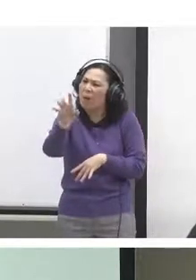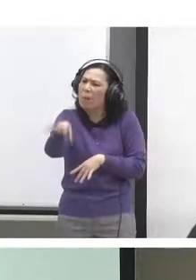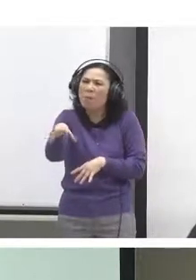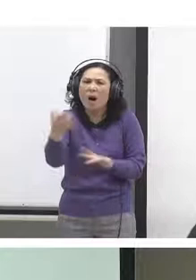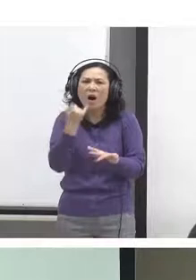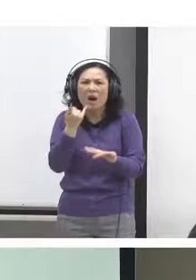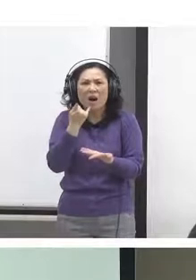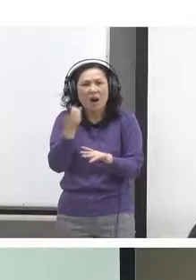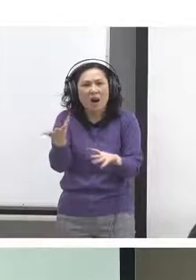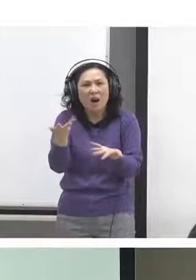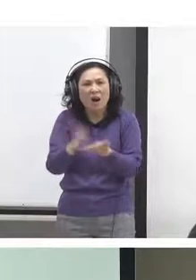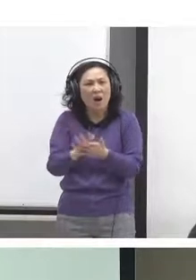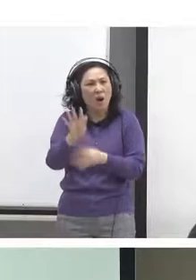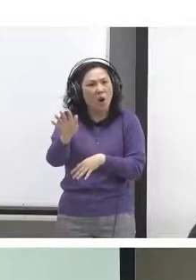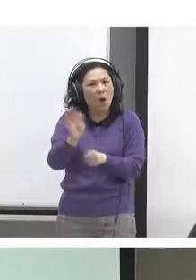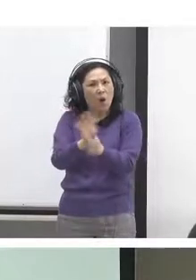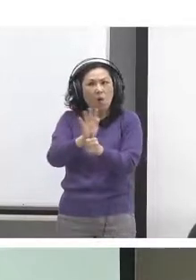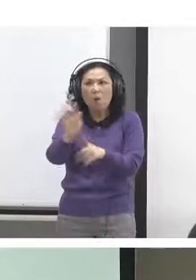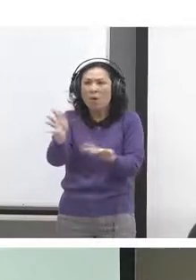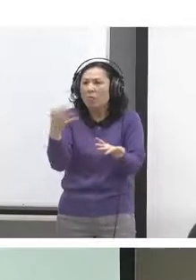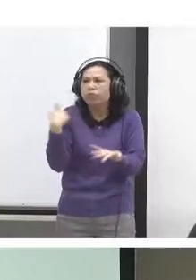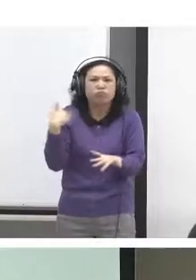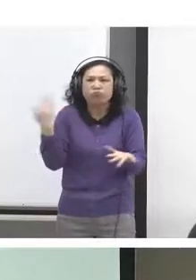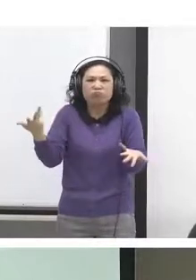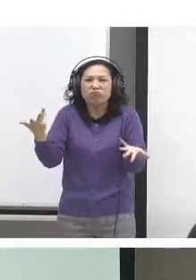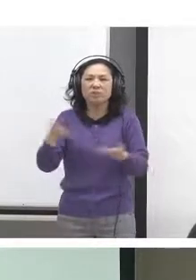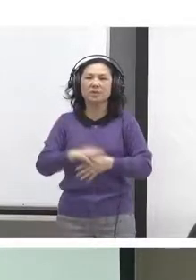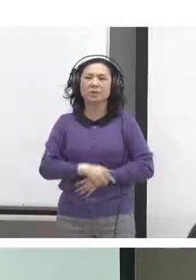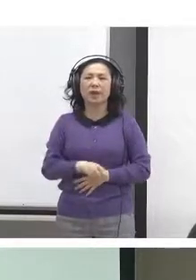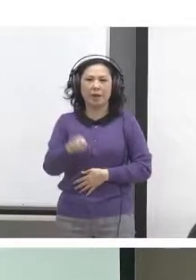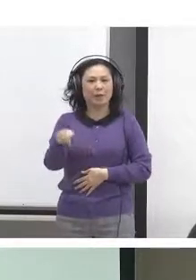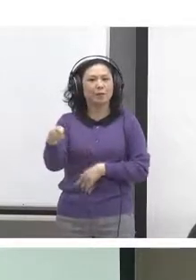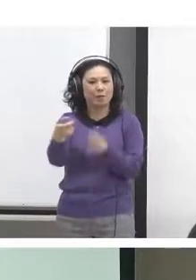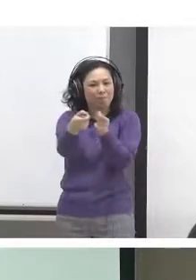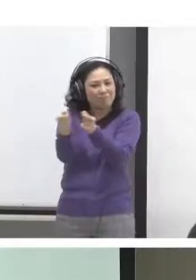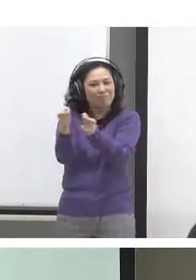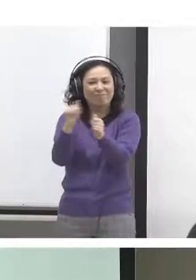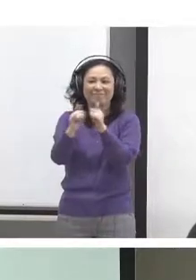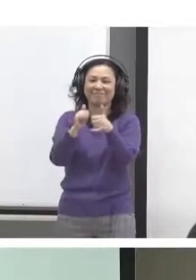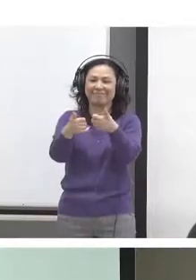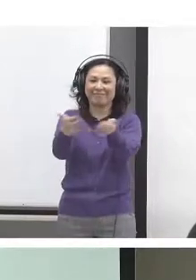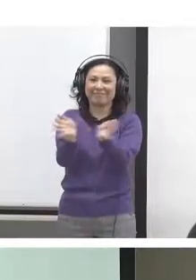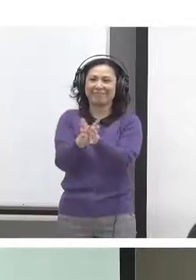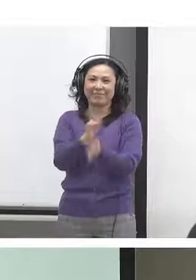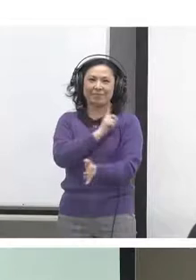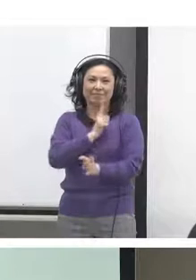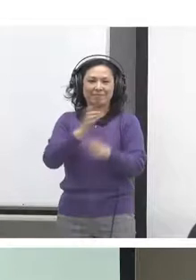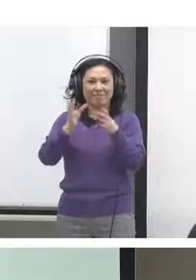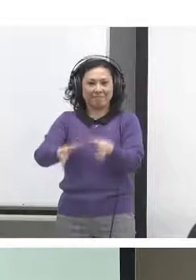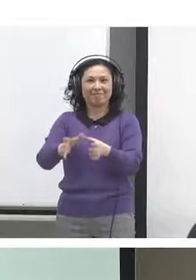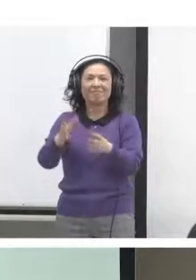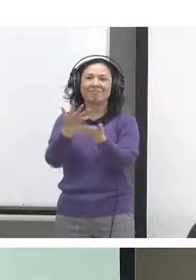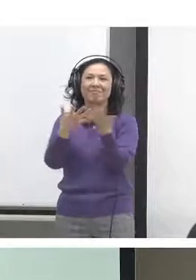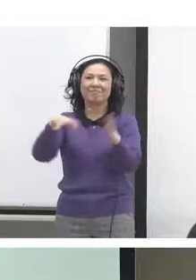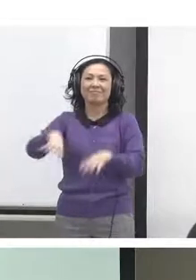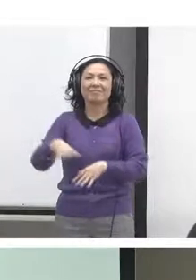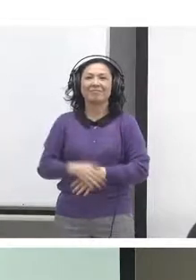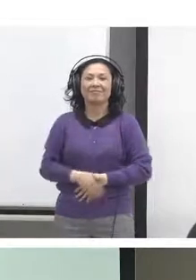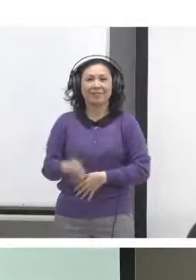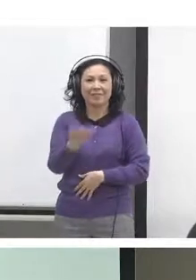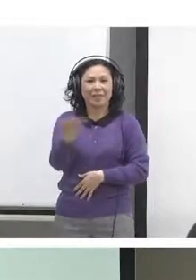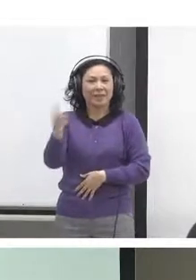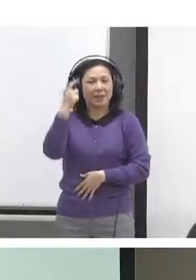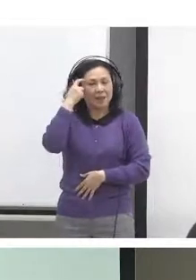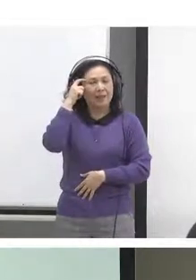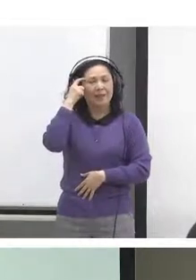many local communities built a website for the people who want to look for the local restaurant which provides